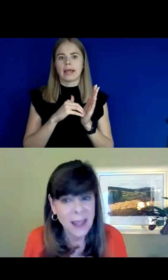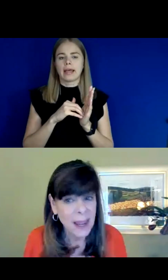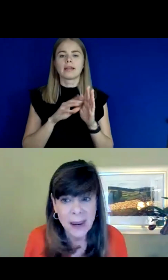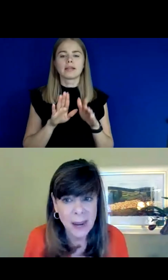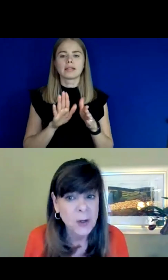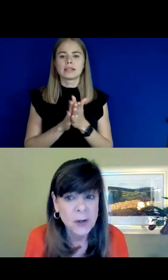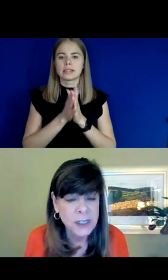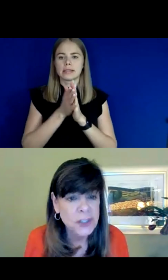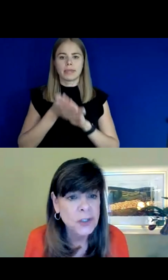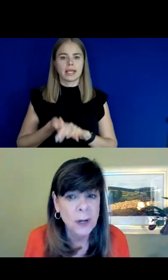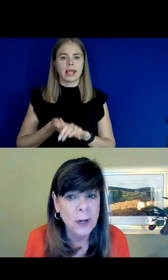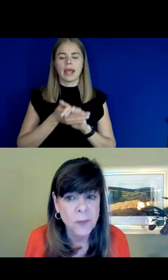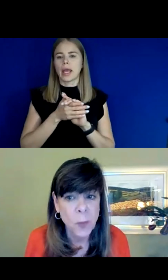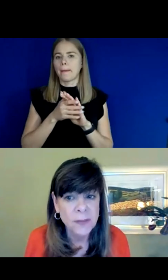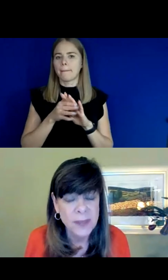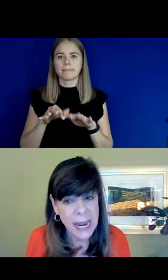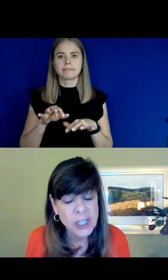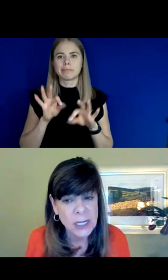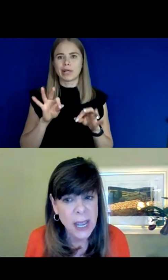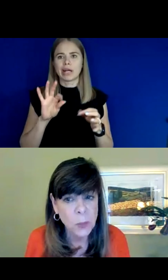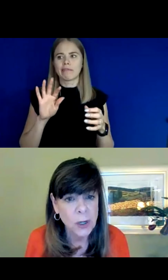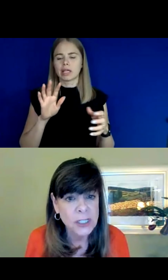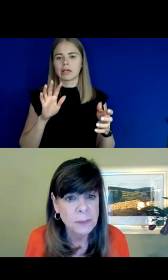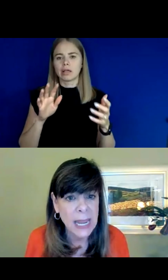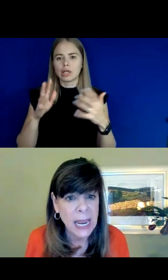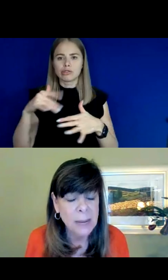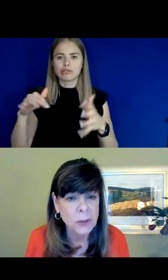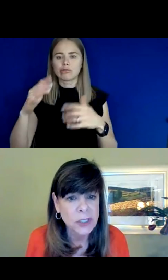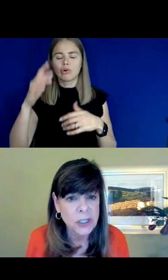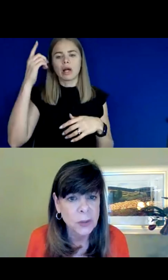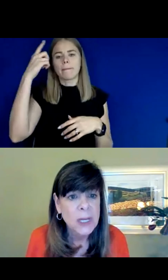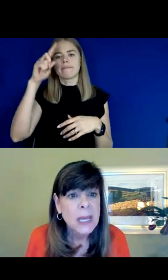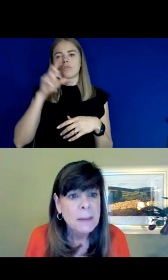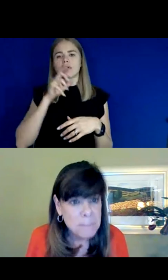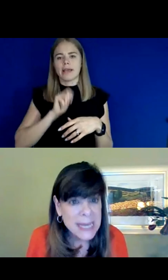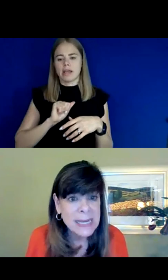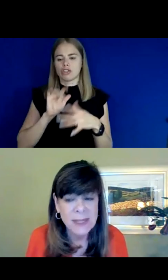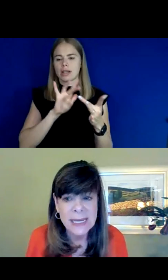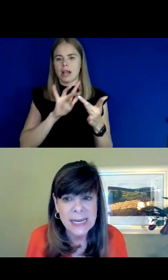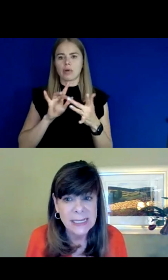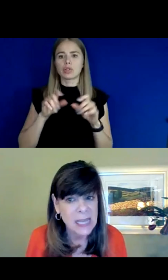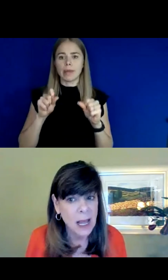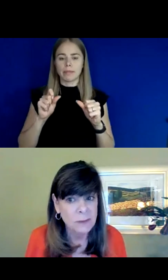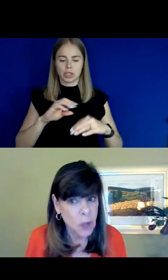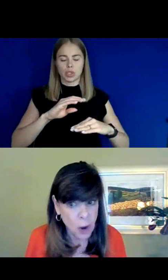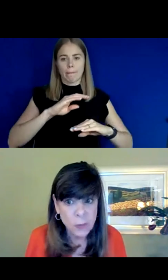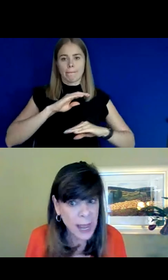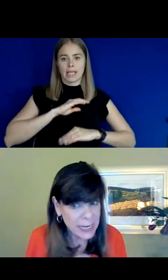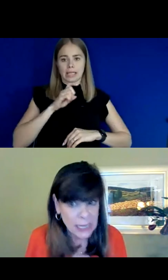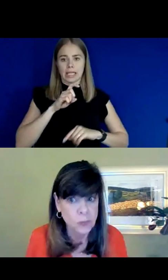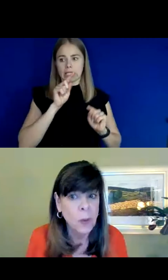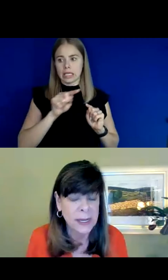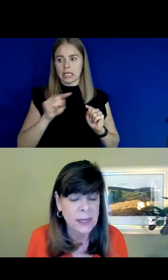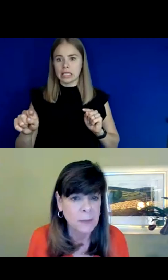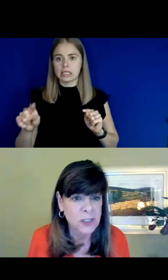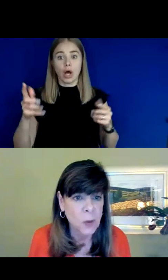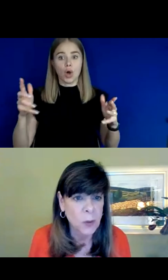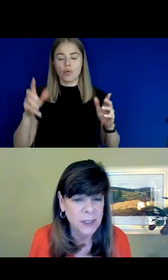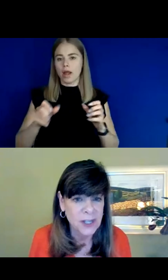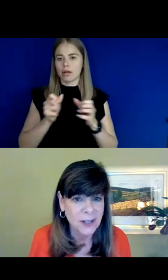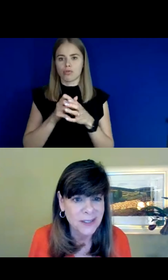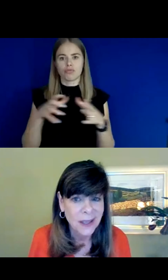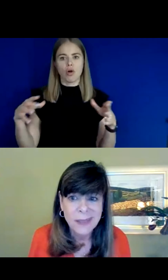became a perfect storm for the aging network to be able to meet the needs of already growing